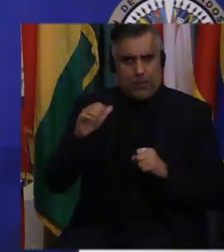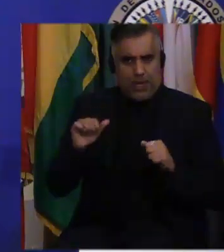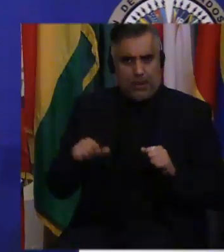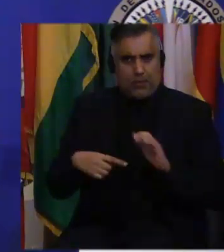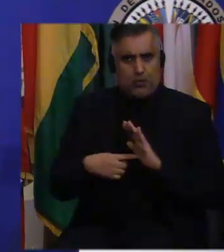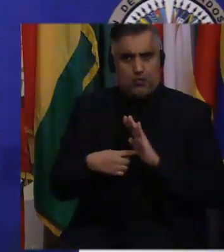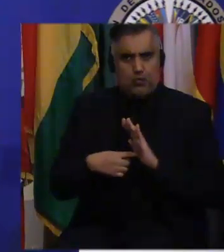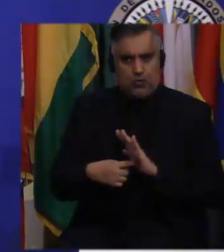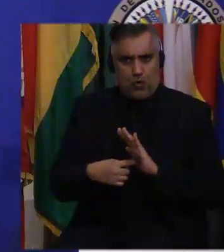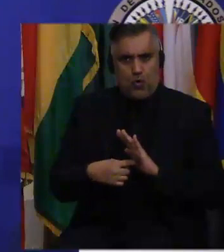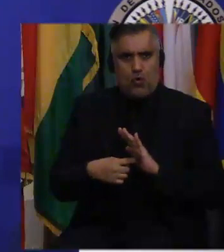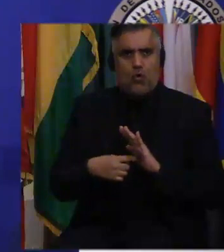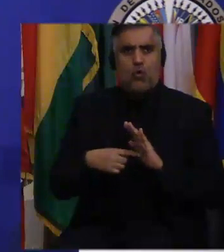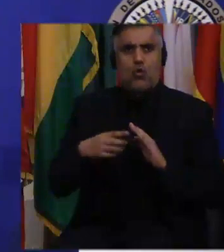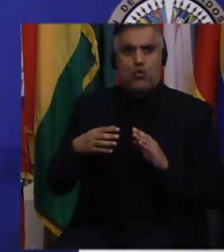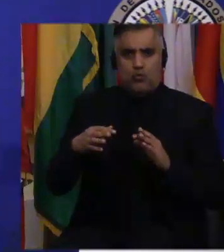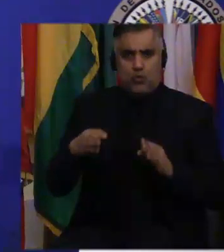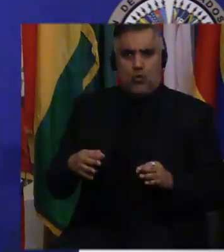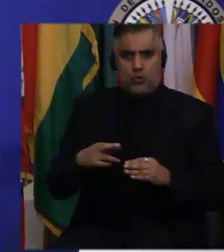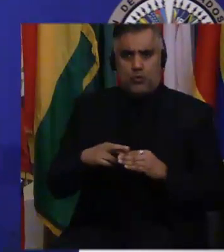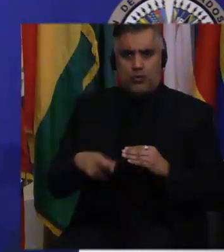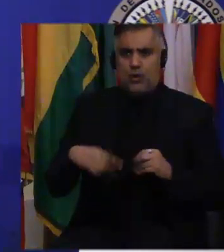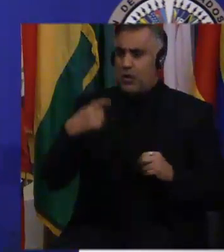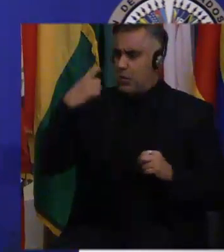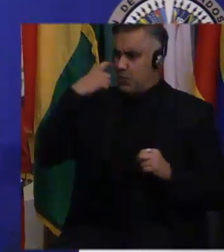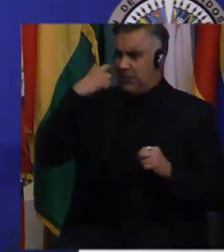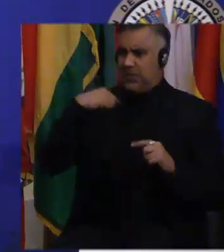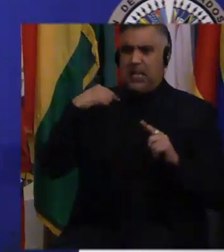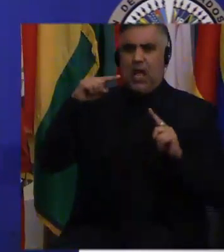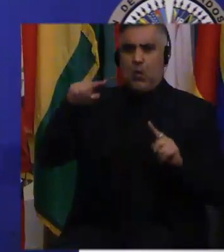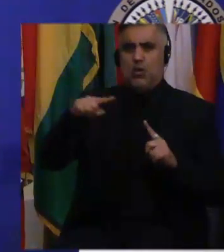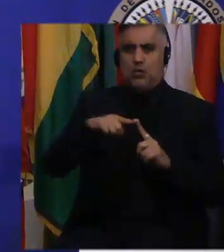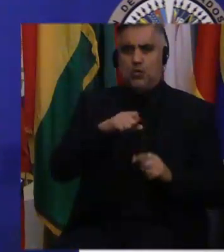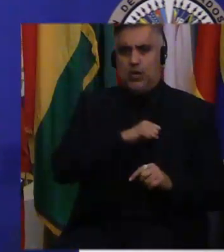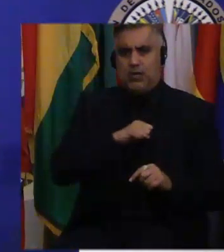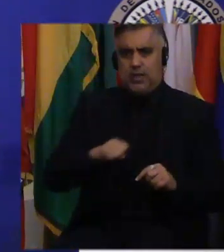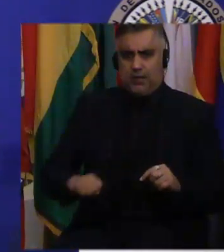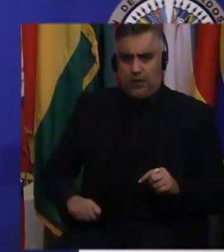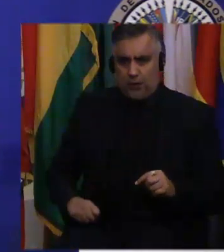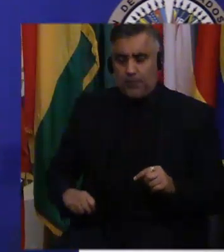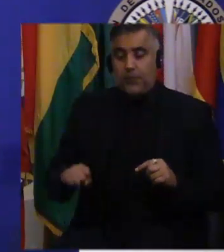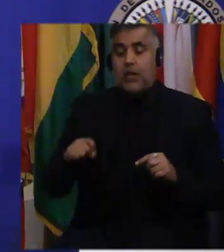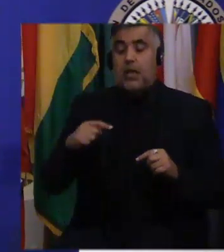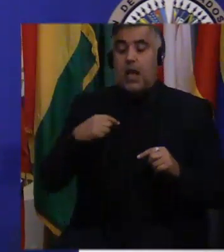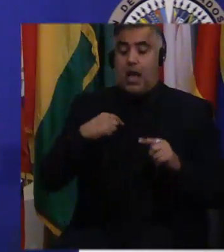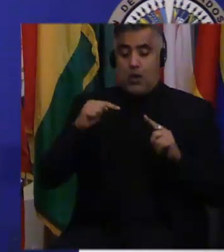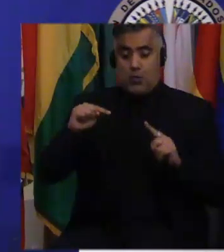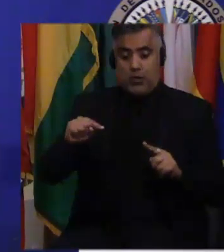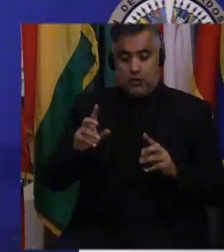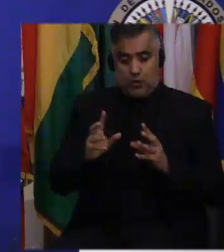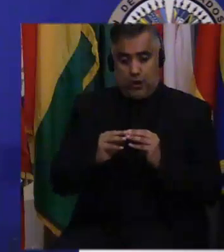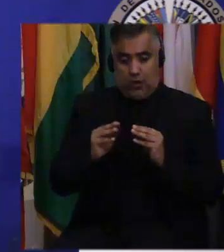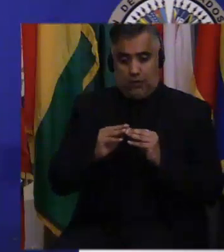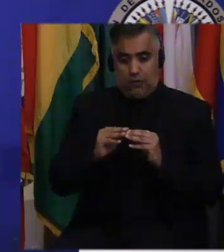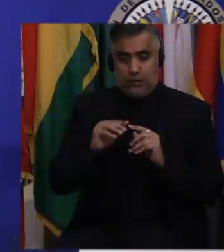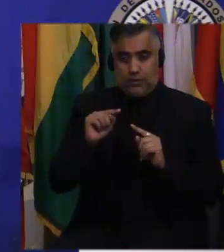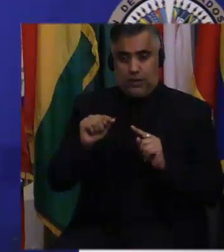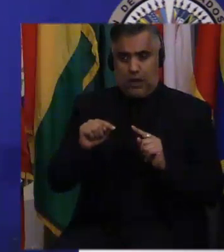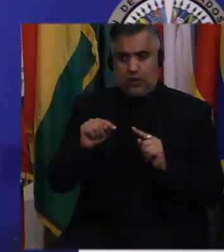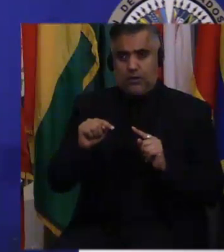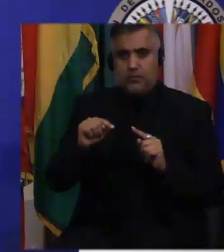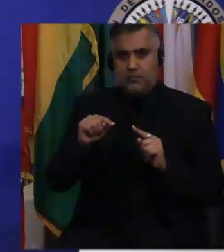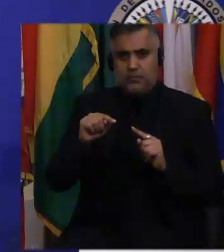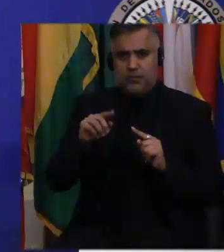to show concrete results. Recently I was in El Salvador and I was attending a conference on femicides,